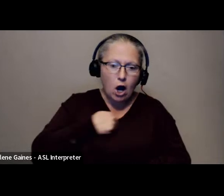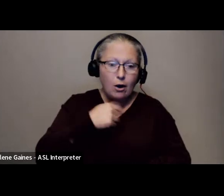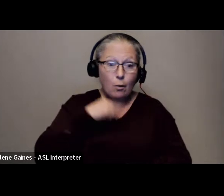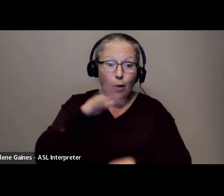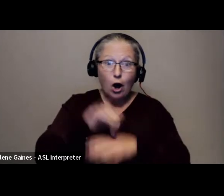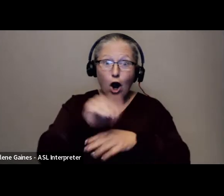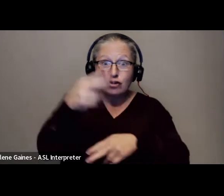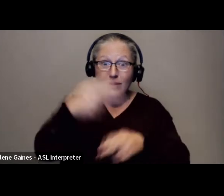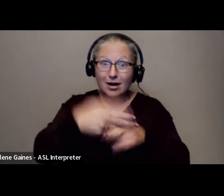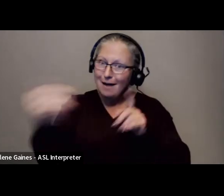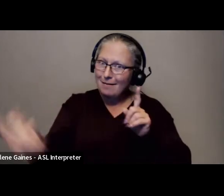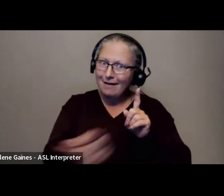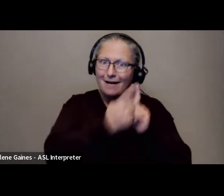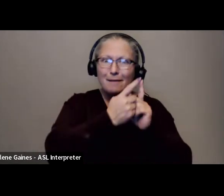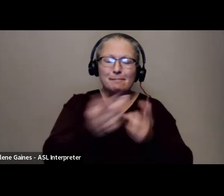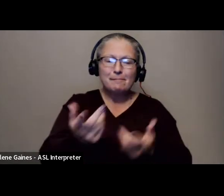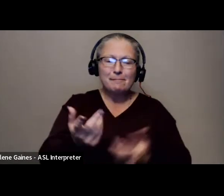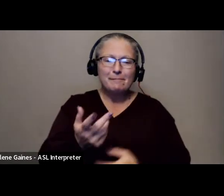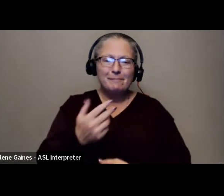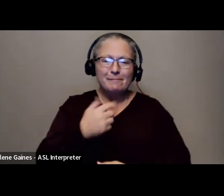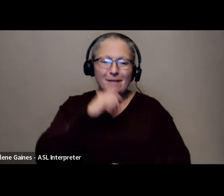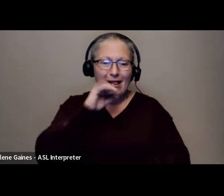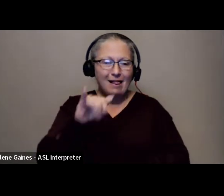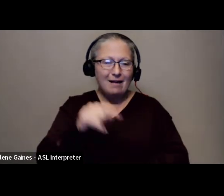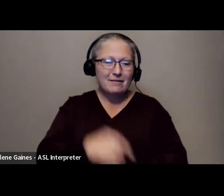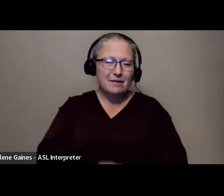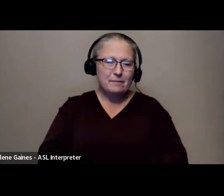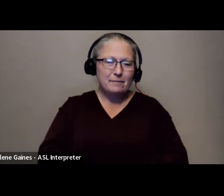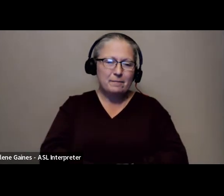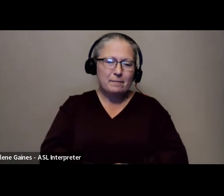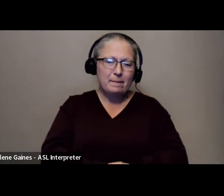your name. Come on down. I love it.